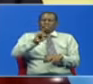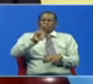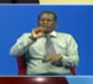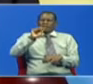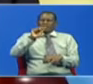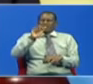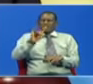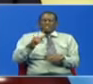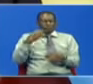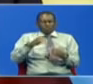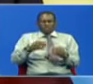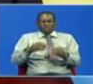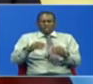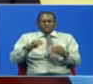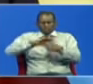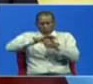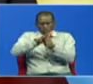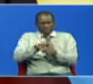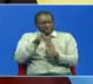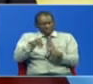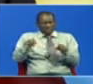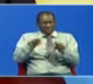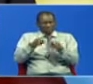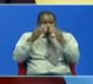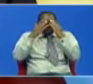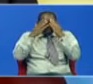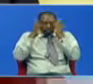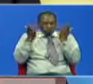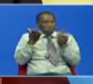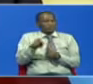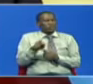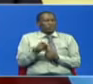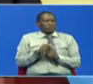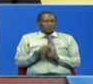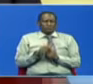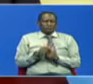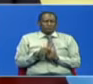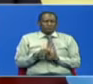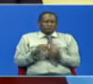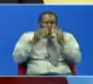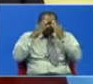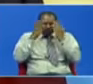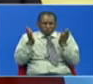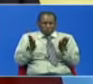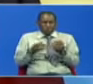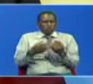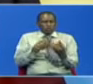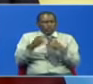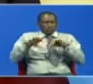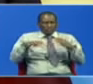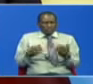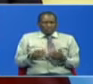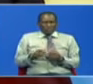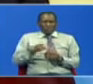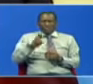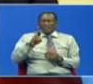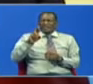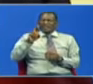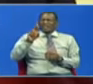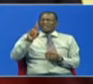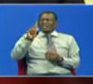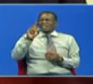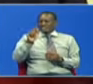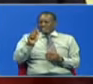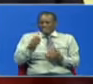COVID-19 is concerned, is still unknown. We talked about the RDTs, for example, the